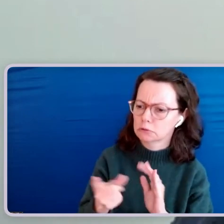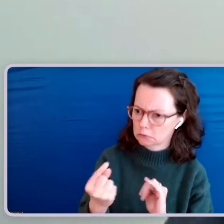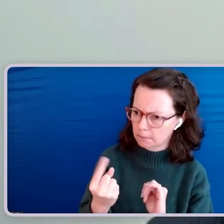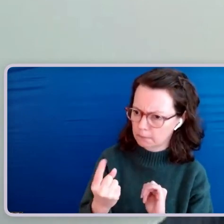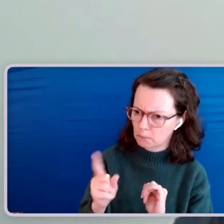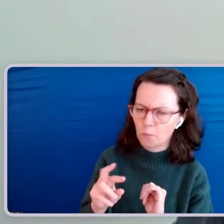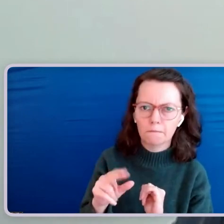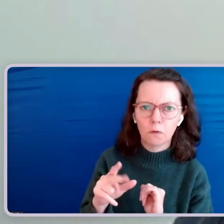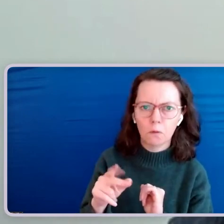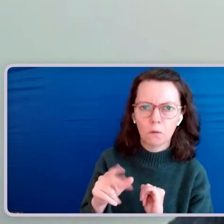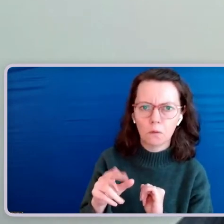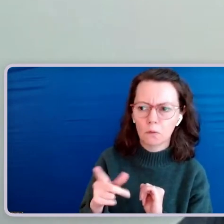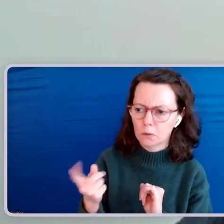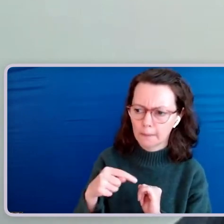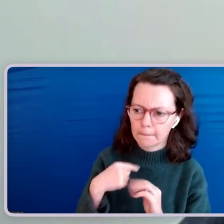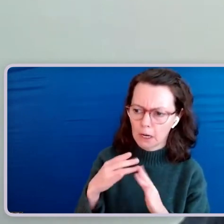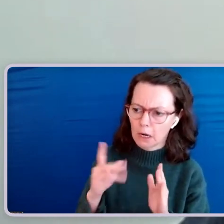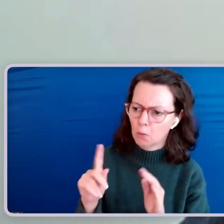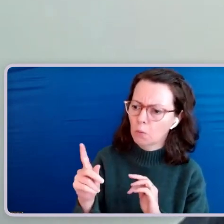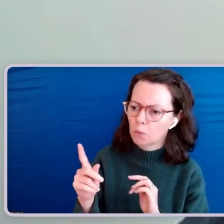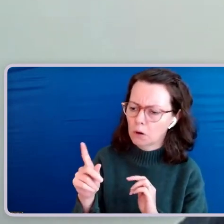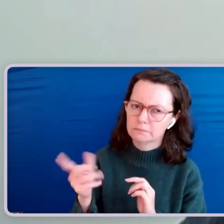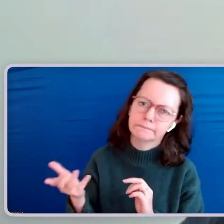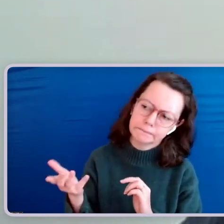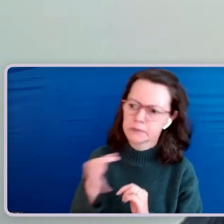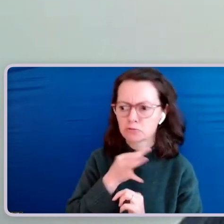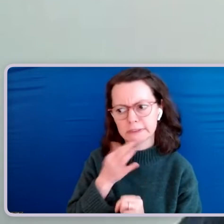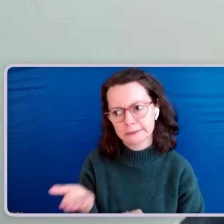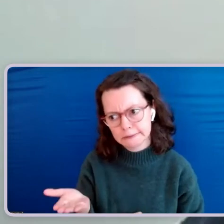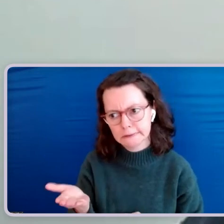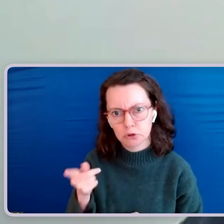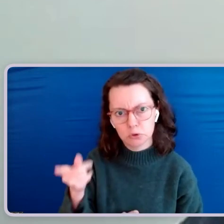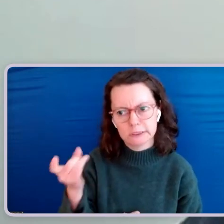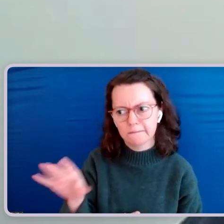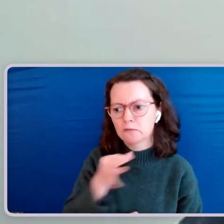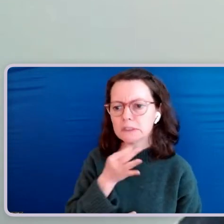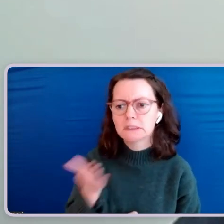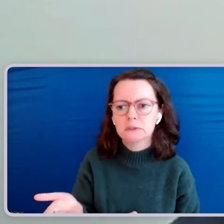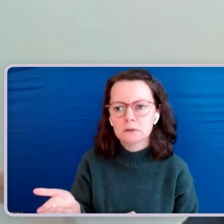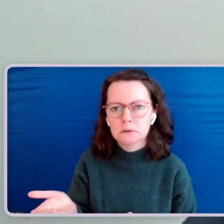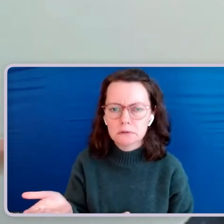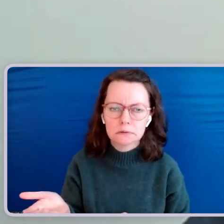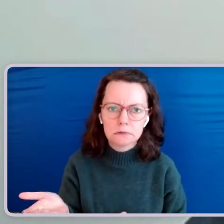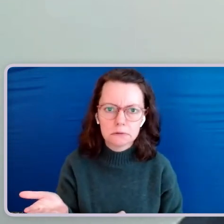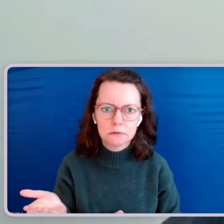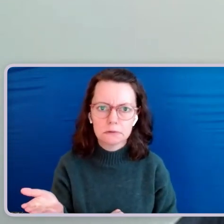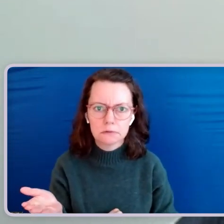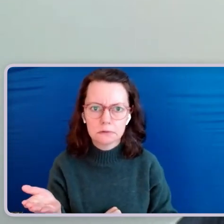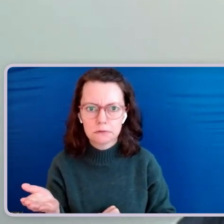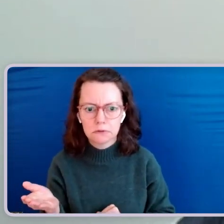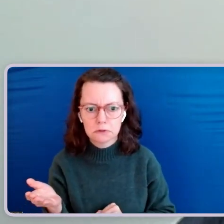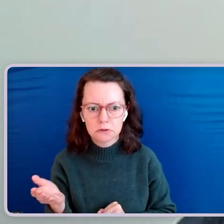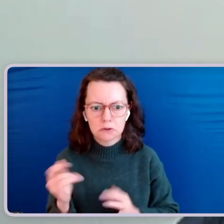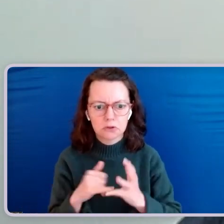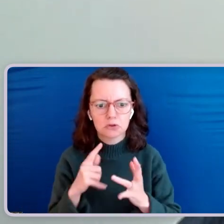homes because of all the risk involved. So it wasn't just, the residents